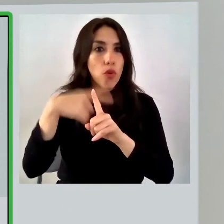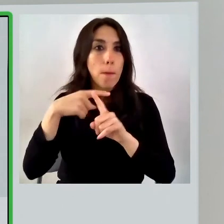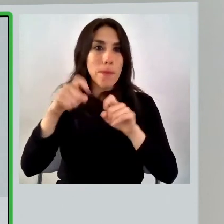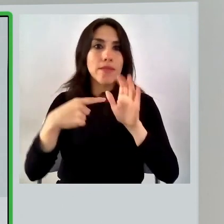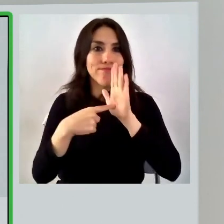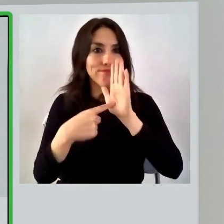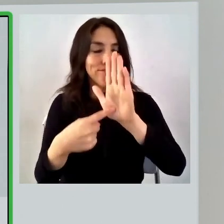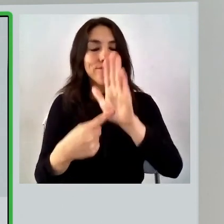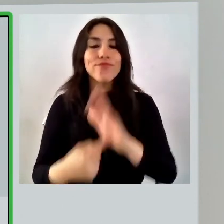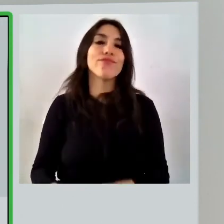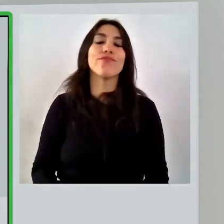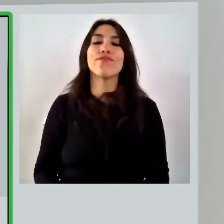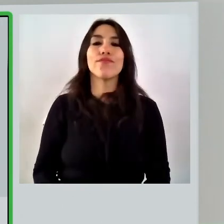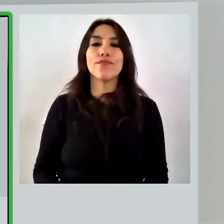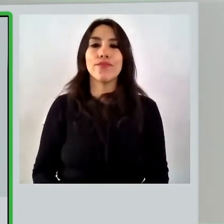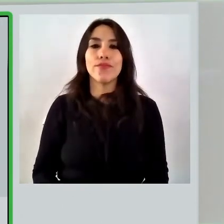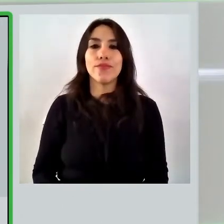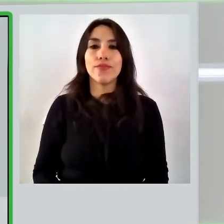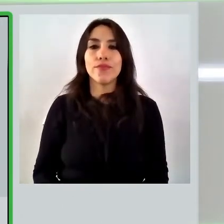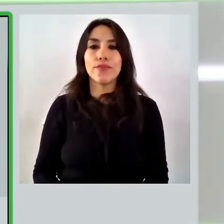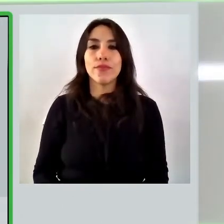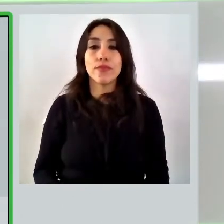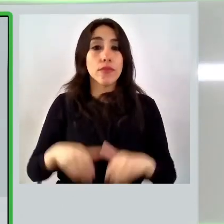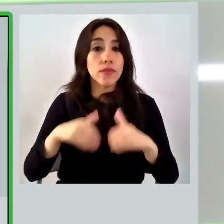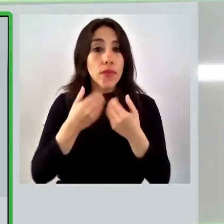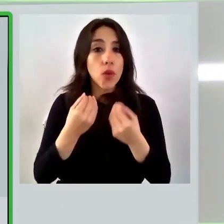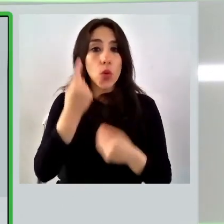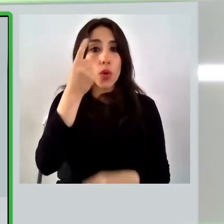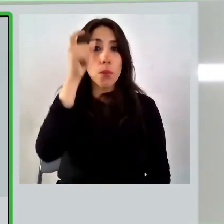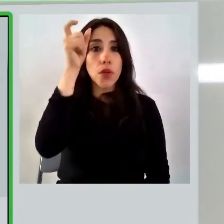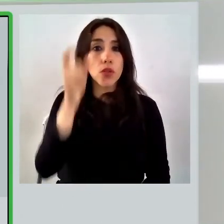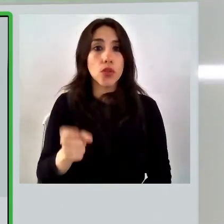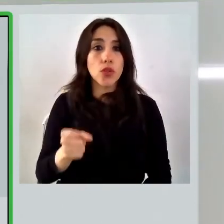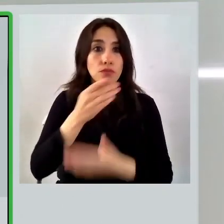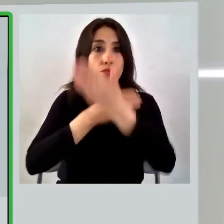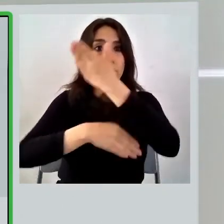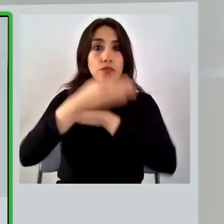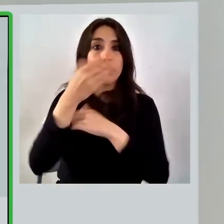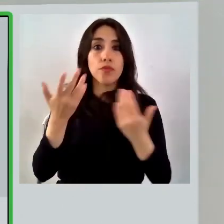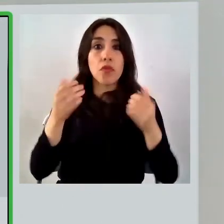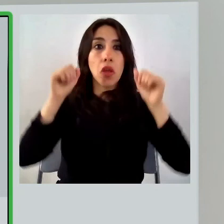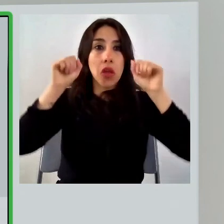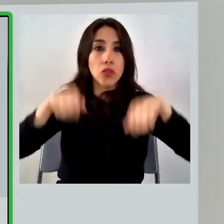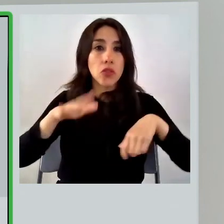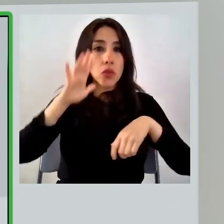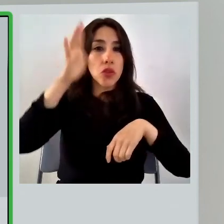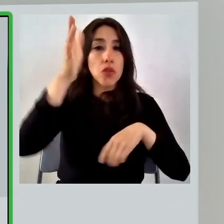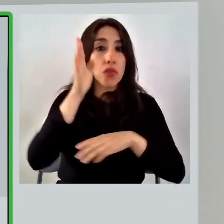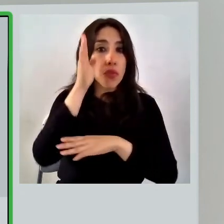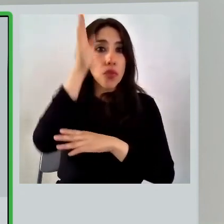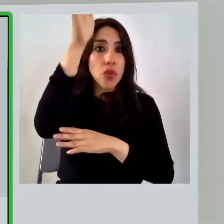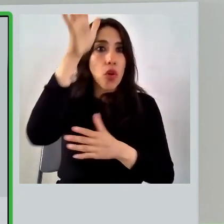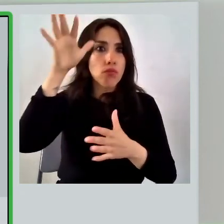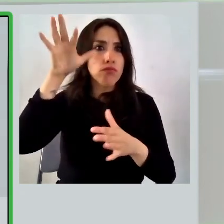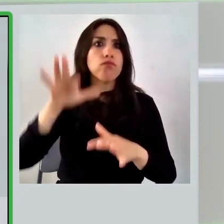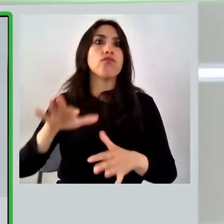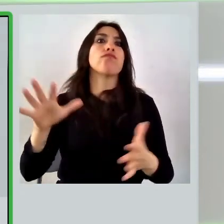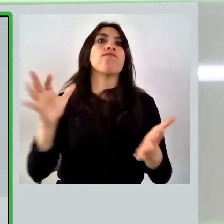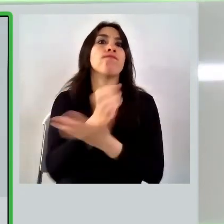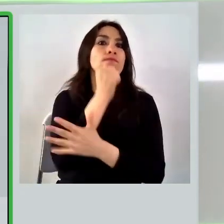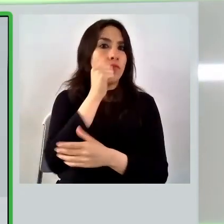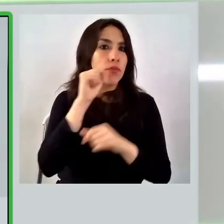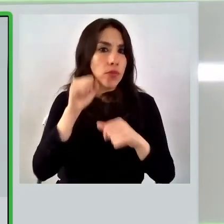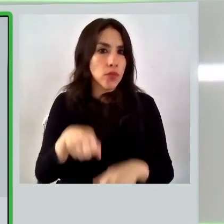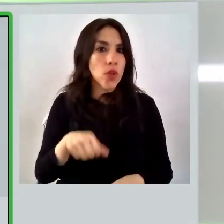the workplace. And I heard Susan touching upon some of these earlier. And you'll see some of them listed even on the